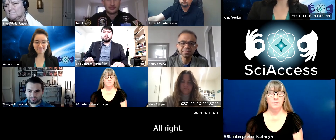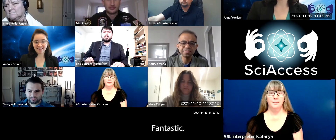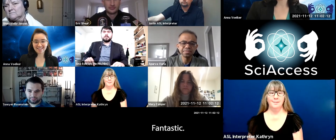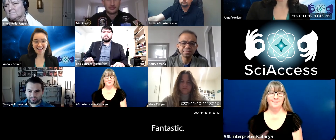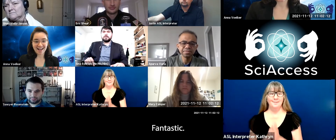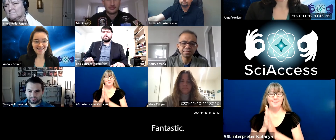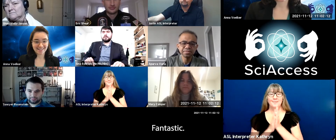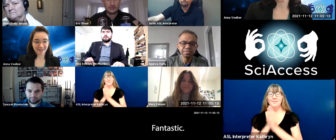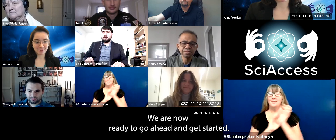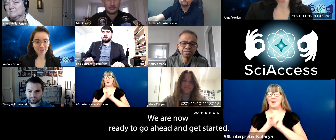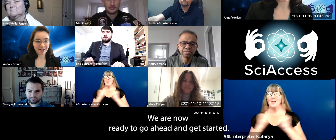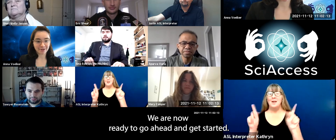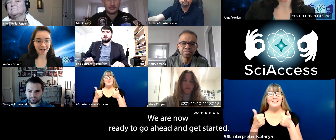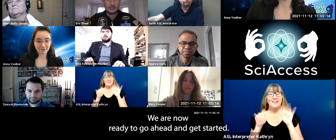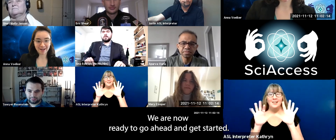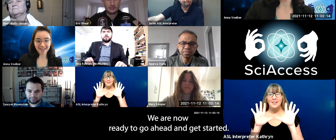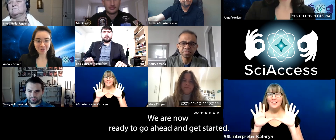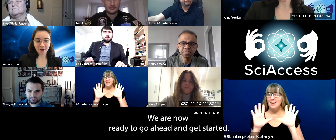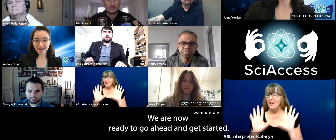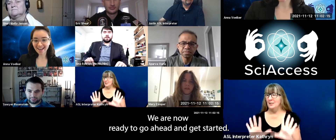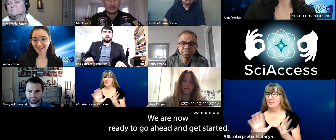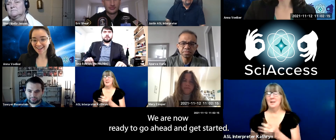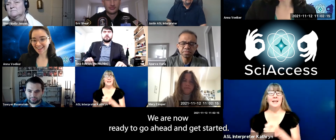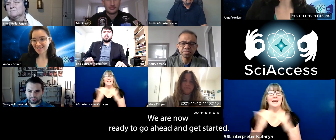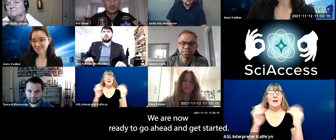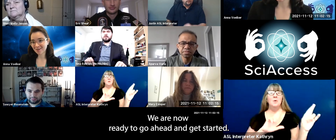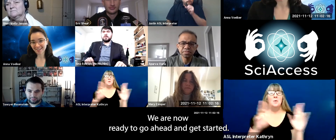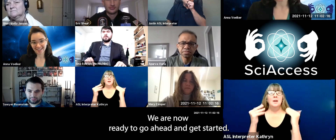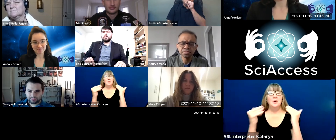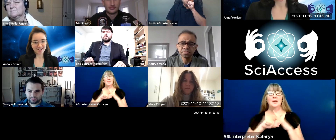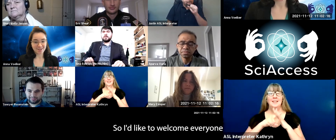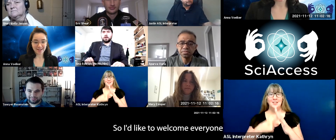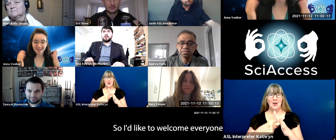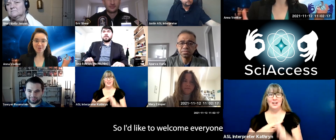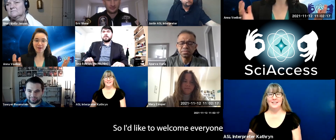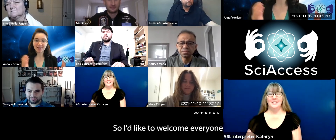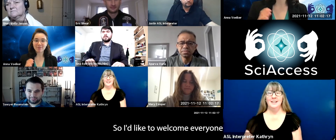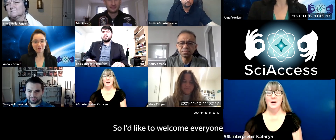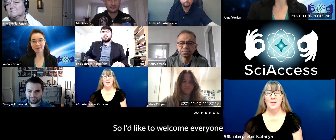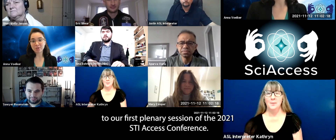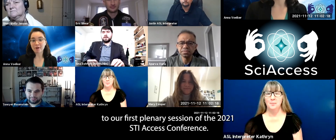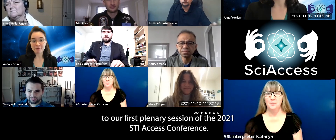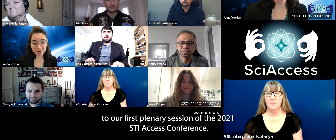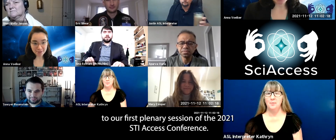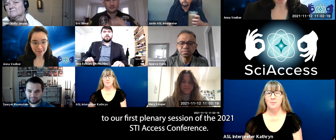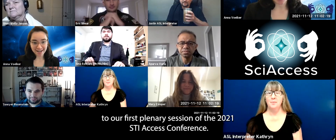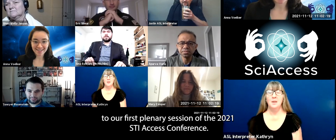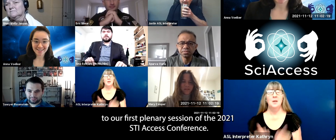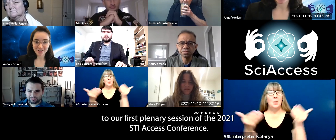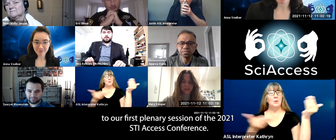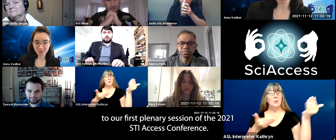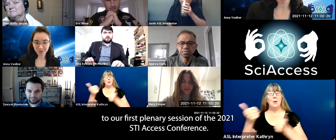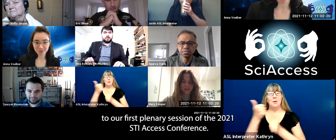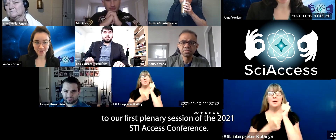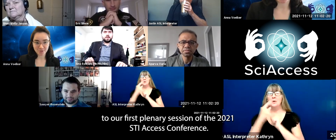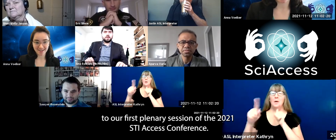All right, fantastic. We are now ready to go ahead and get started. So I'd like to welcome everyone to our first plenary